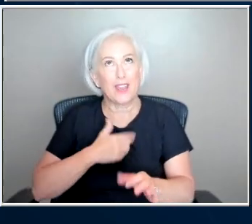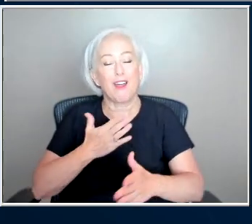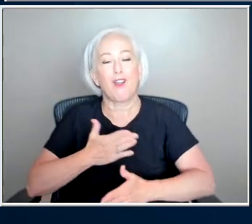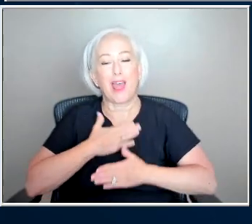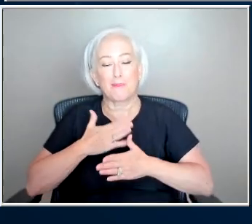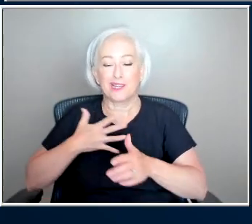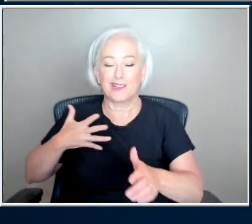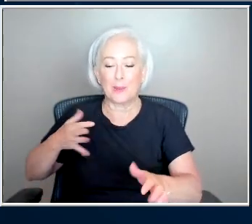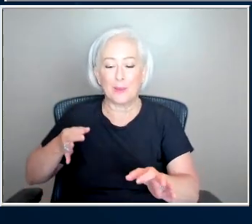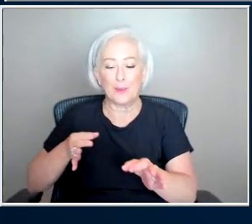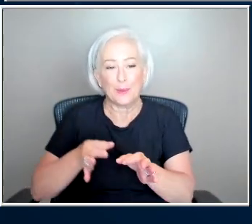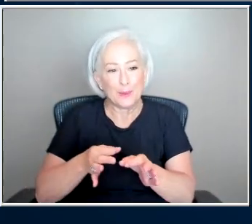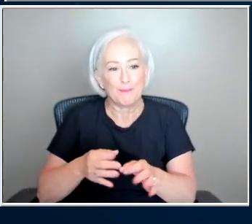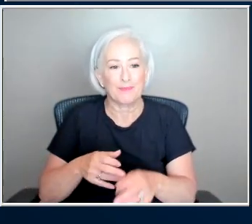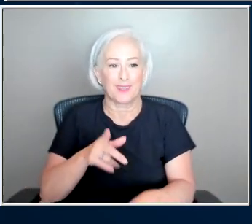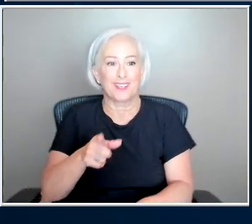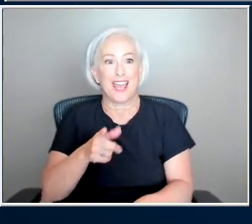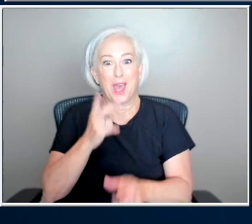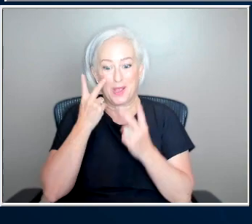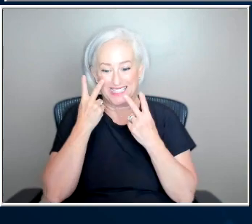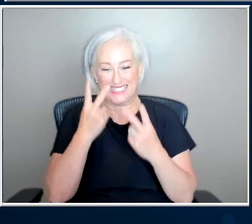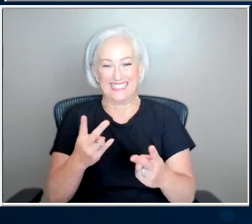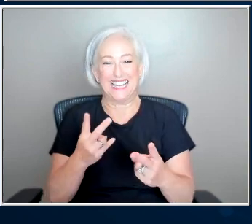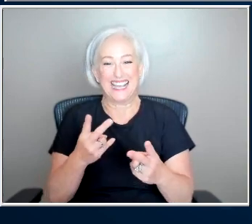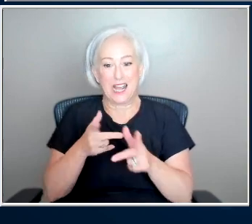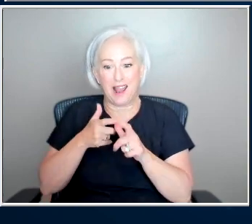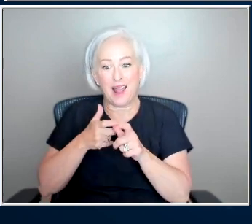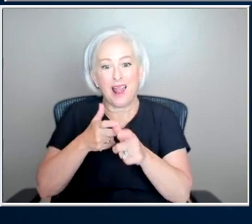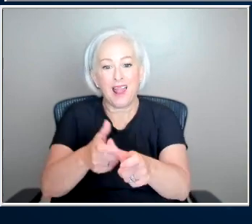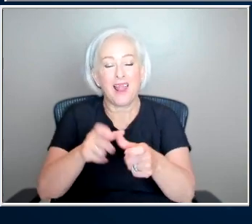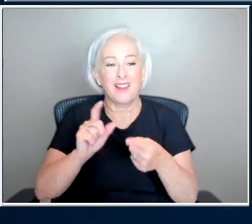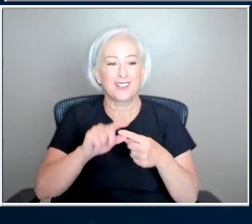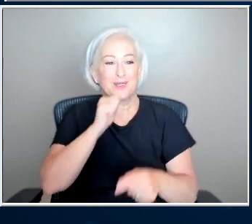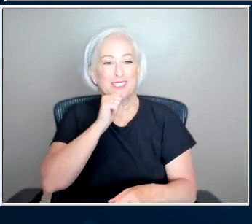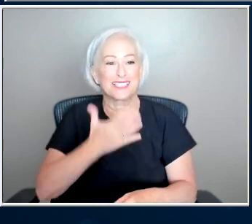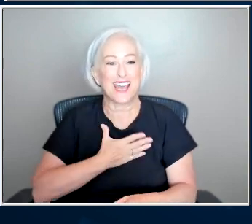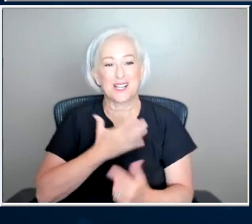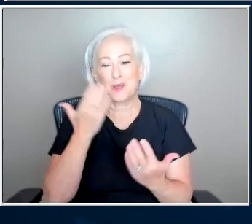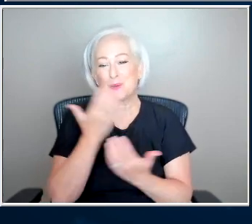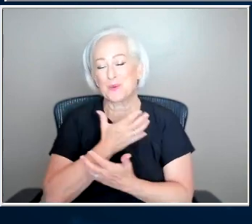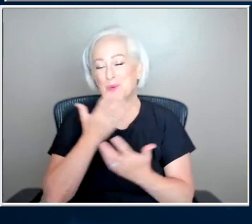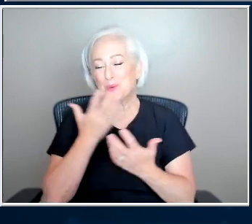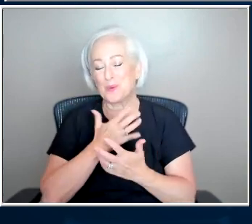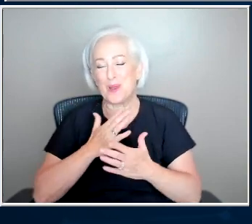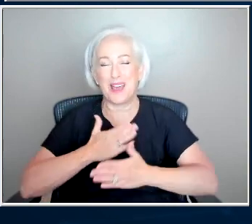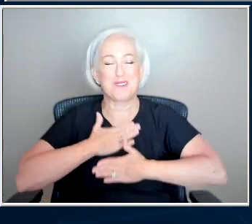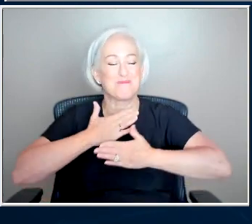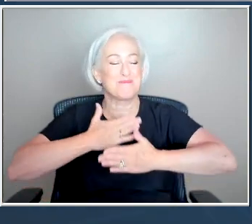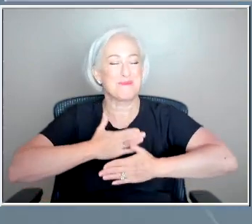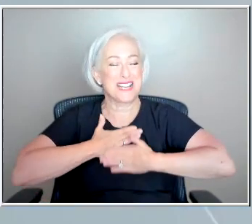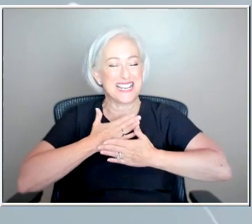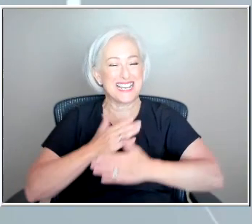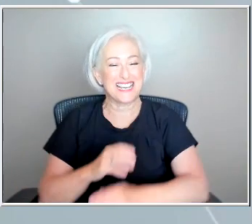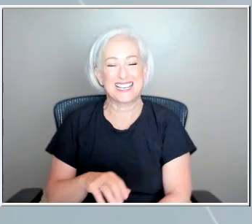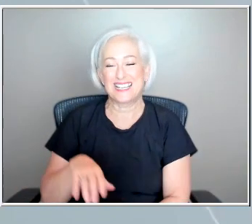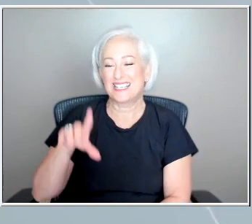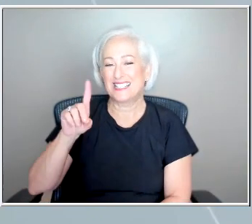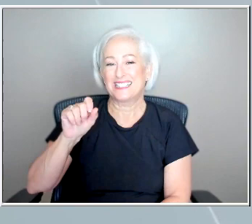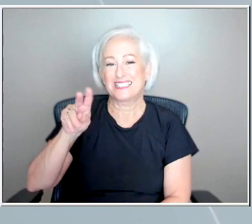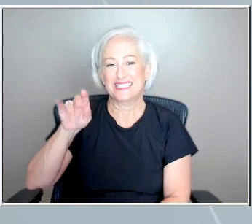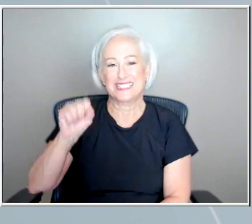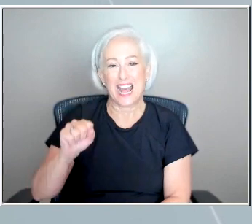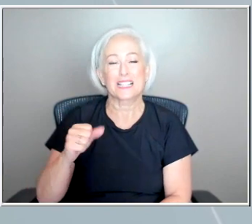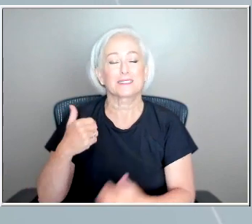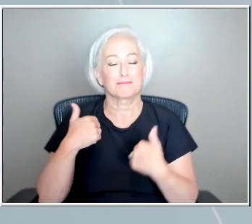Santa Claus, that pretty much sums it up. That's a big happy moment, right? So Dallas has needed a lot of EEGs, I understand,